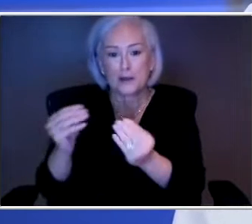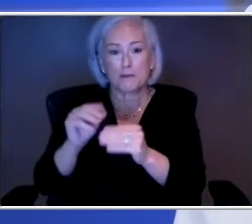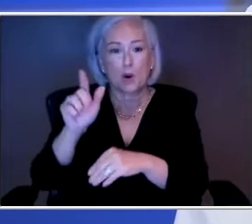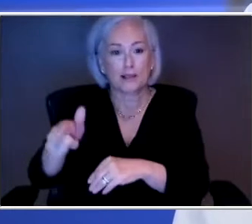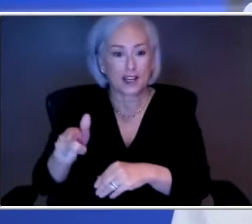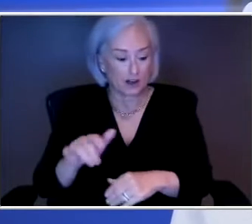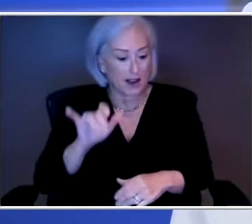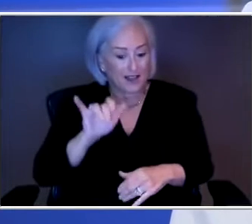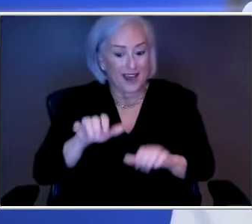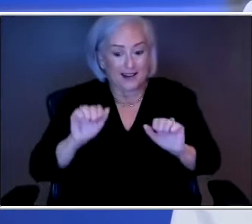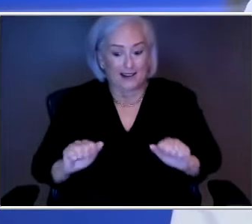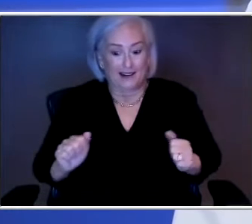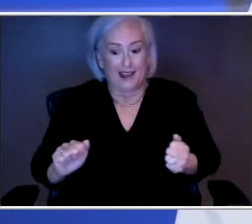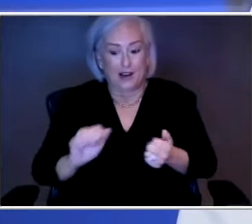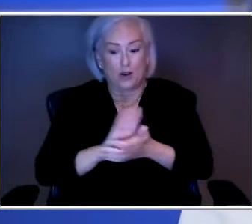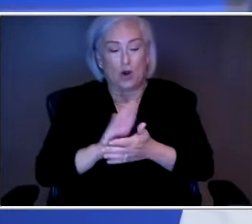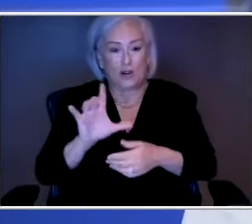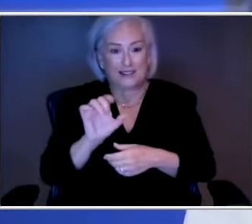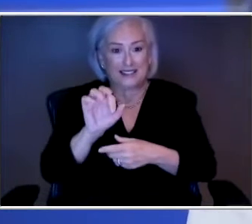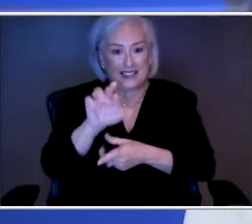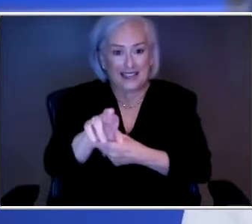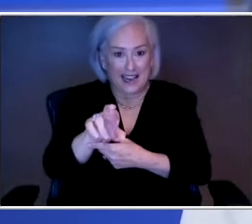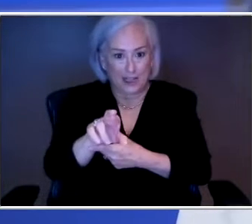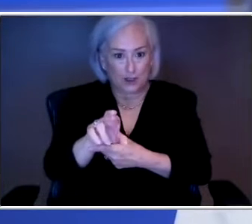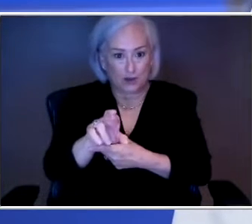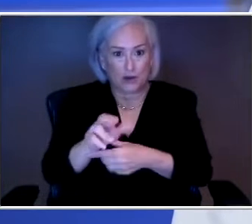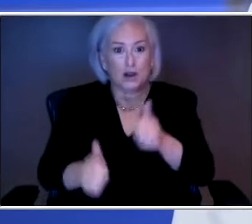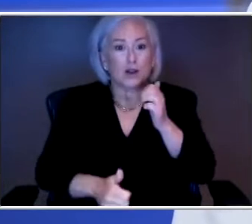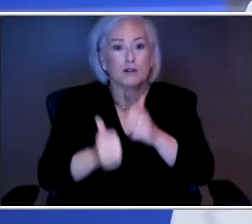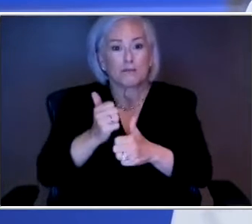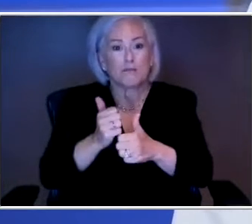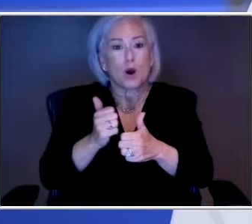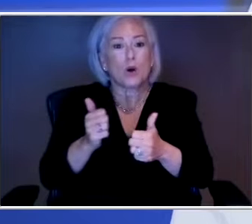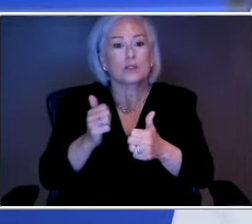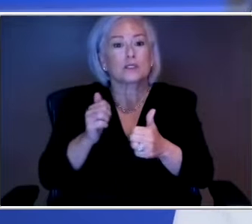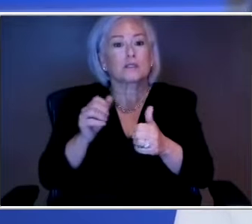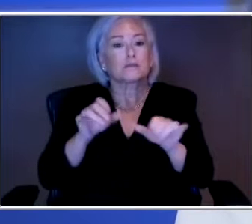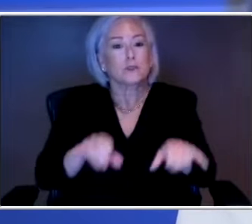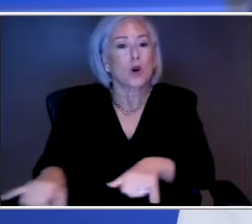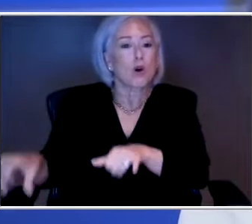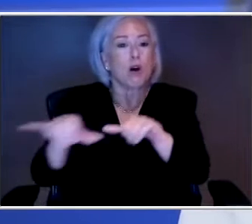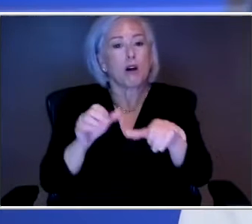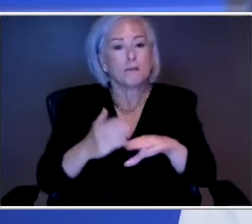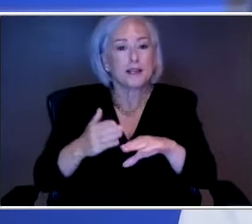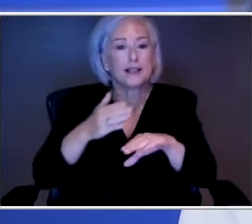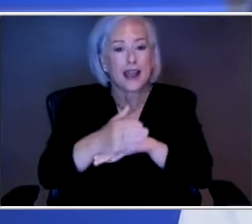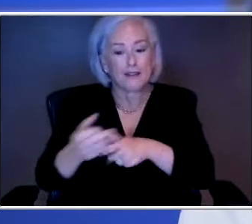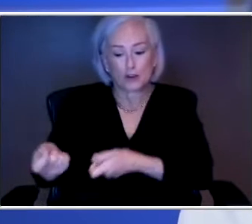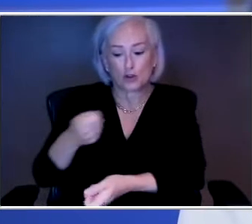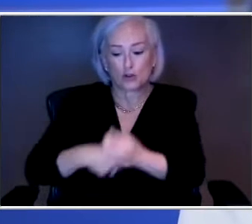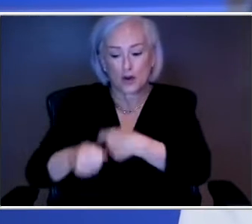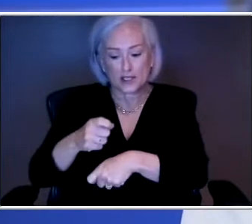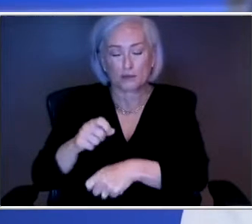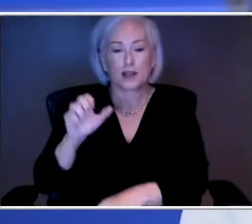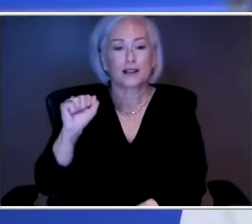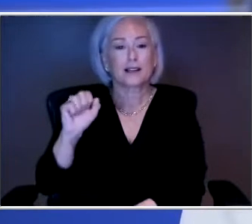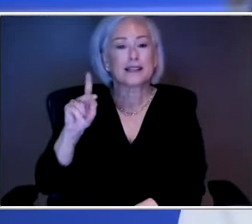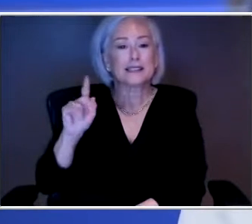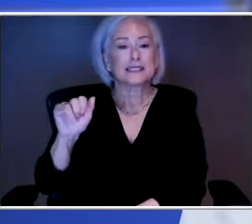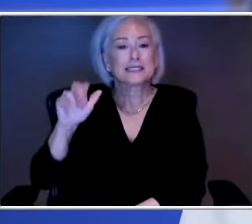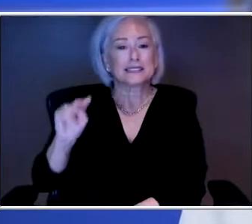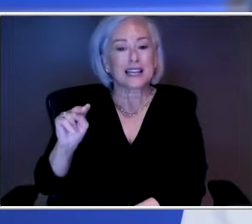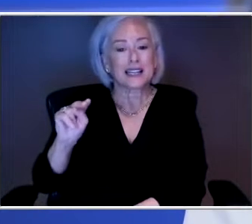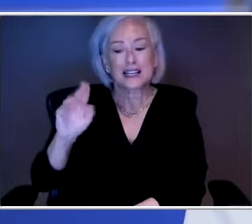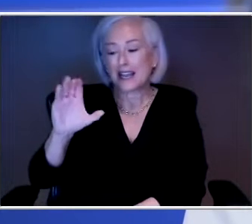of cancer after transplant is actually skin cancer. But nonetheless, in Elsa's situation, if we gave